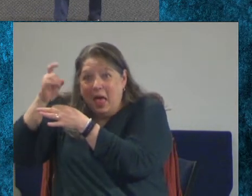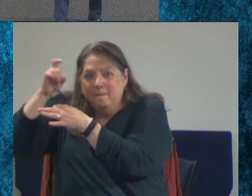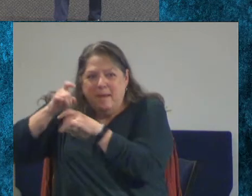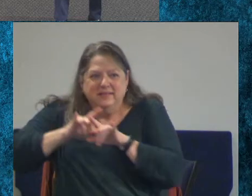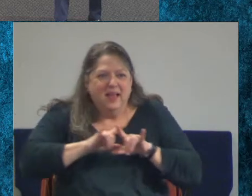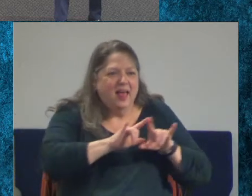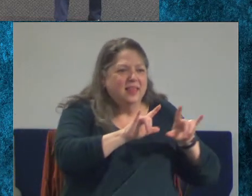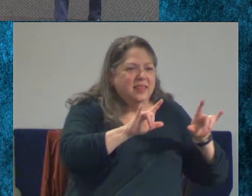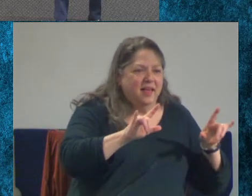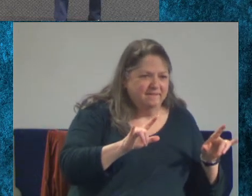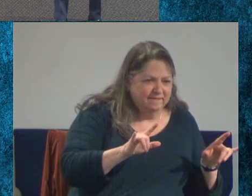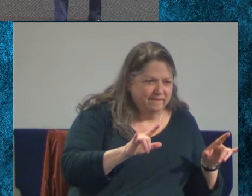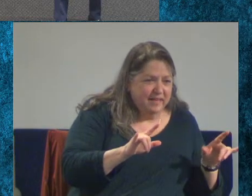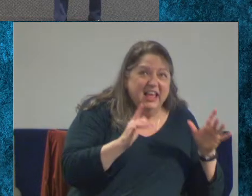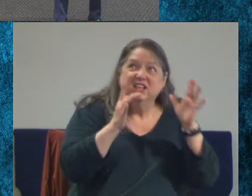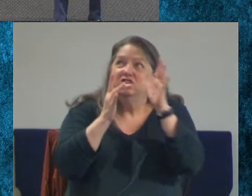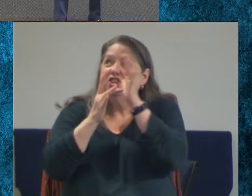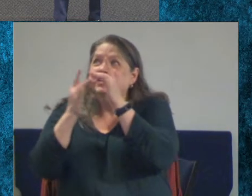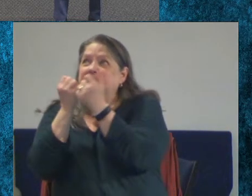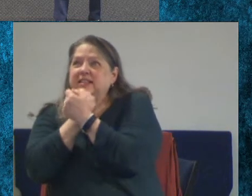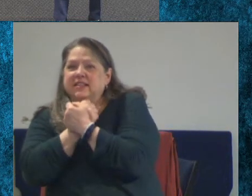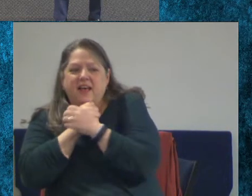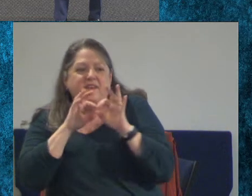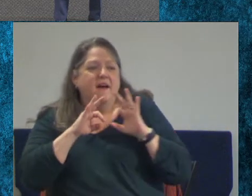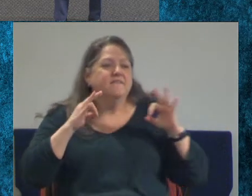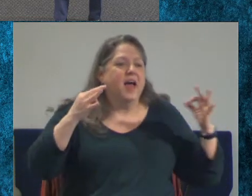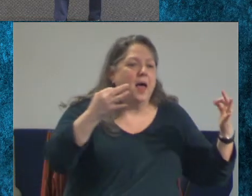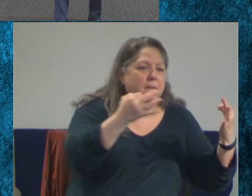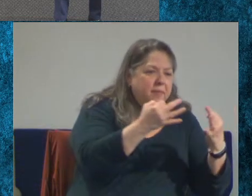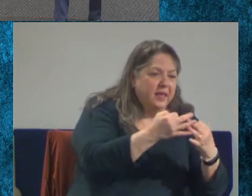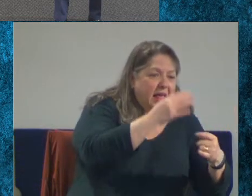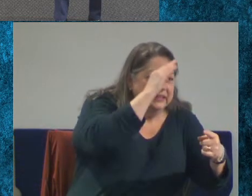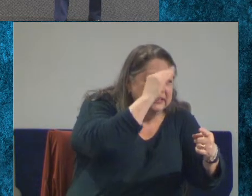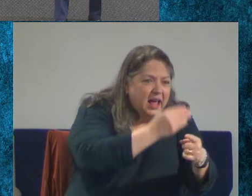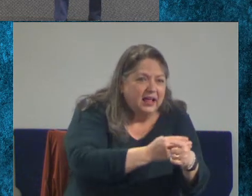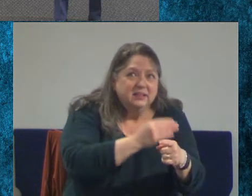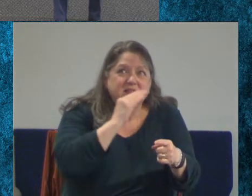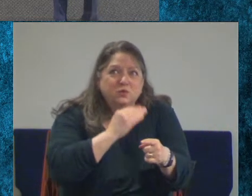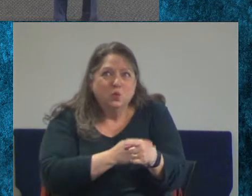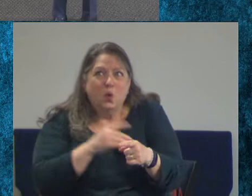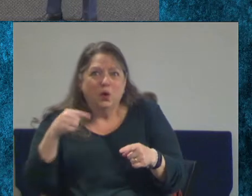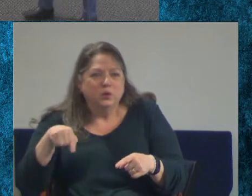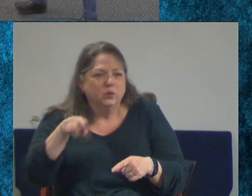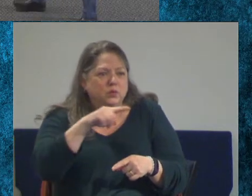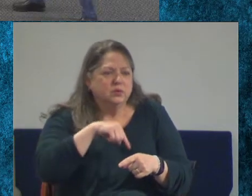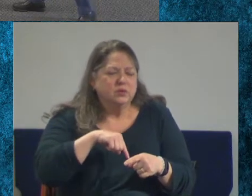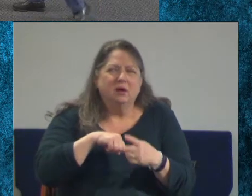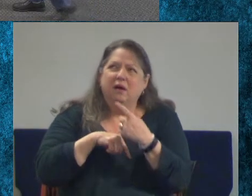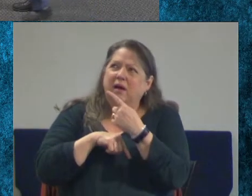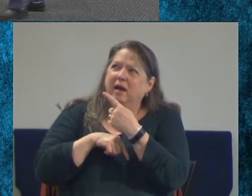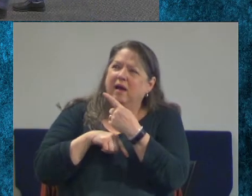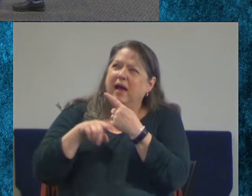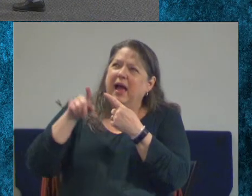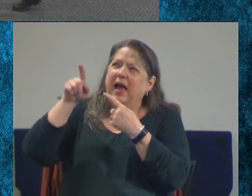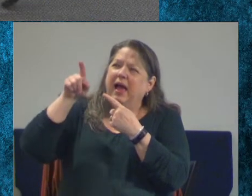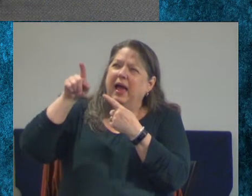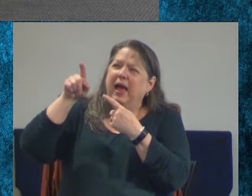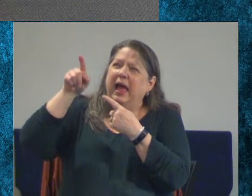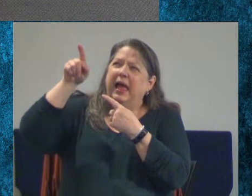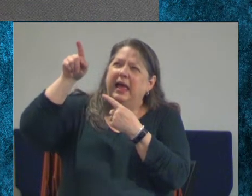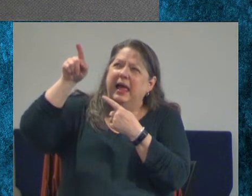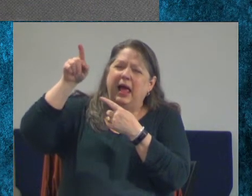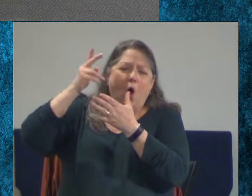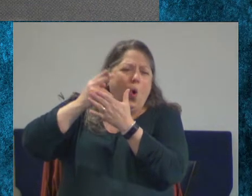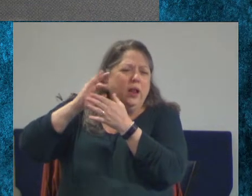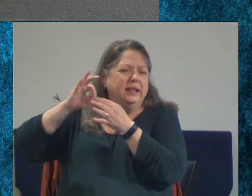is about his family. He's about his sons and daughters. And as the Spirit of the Lord loves his love in us